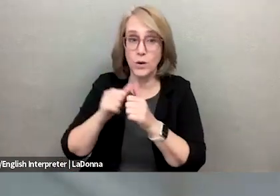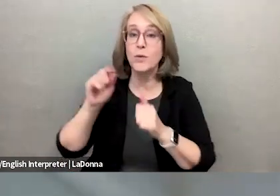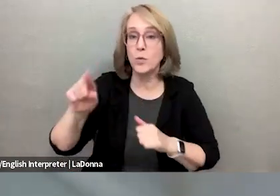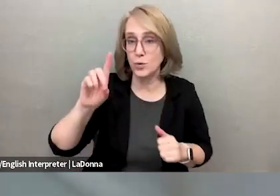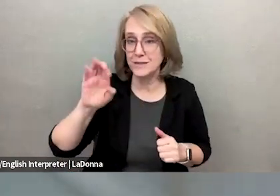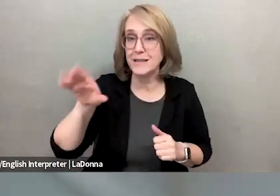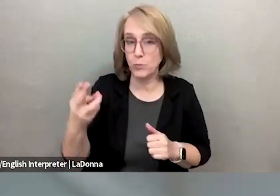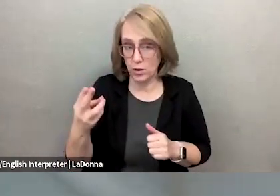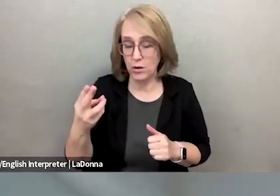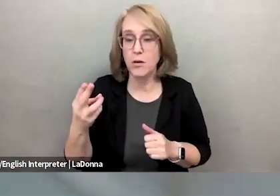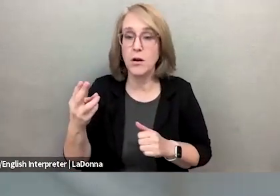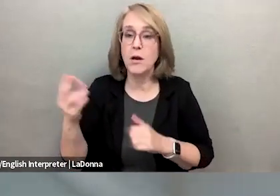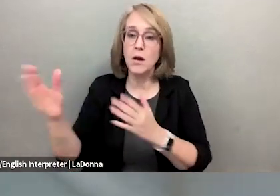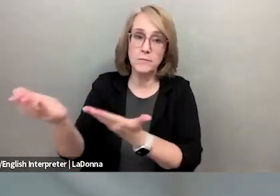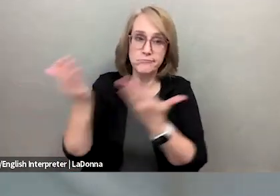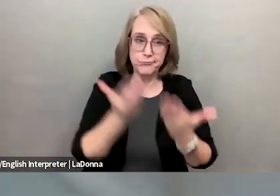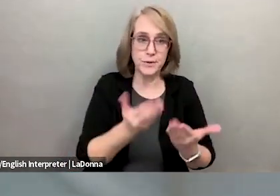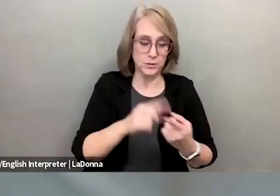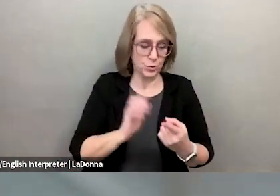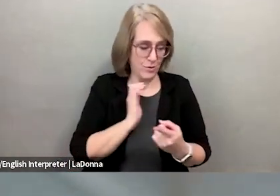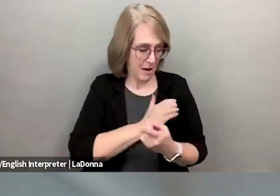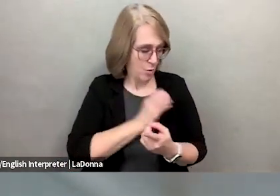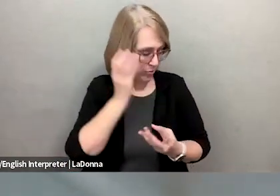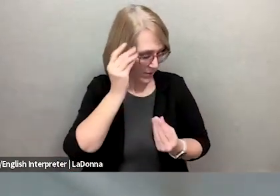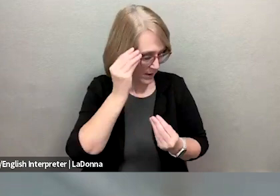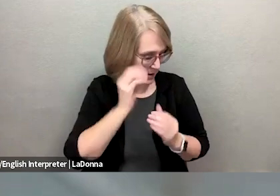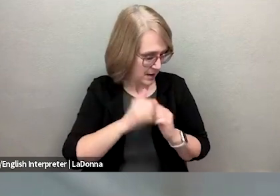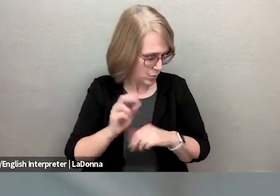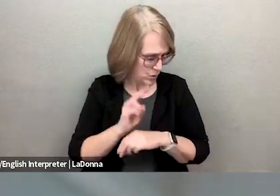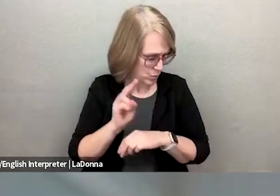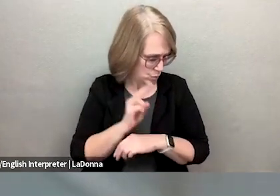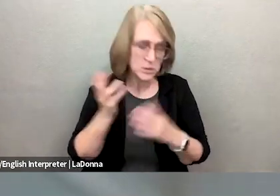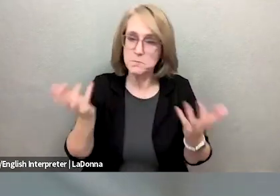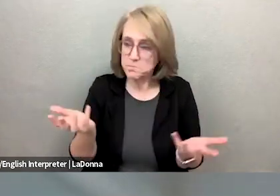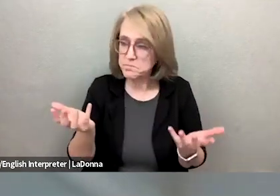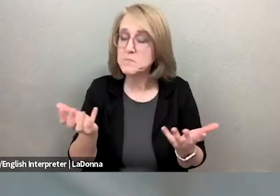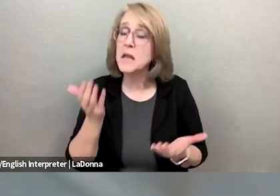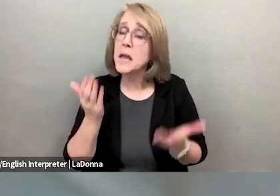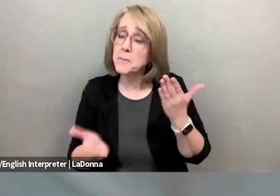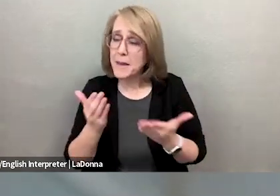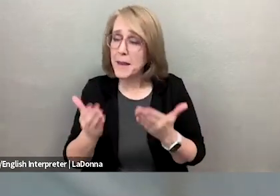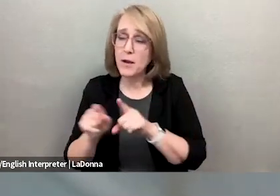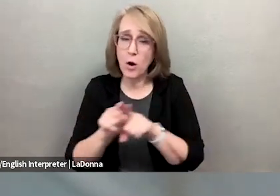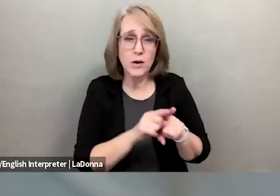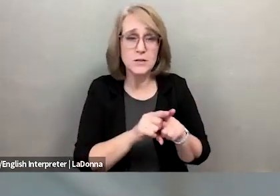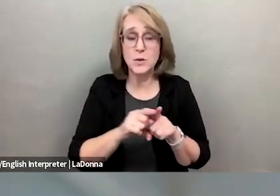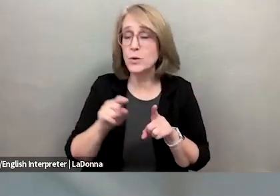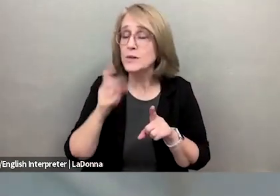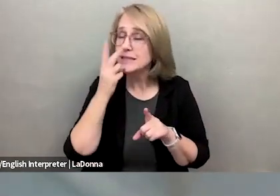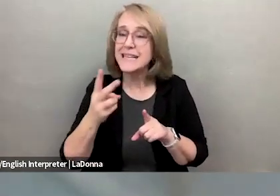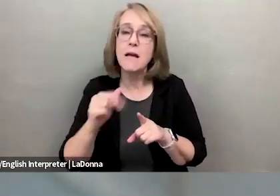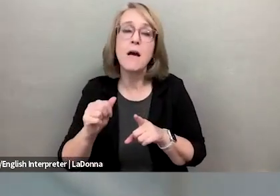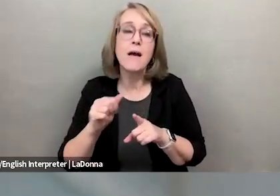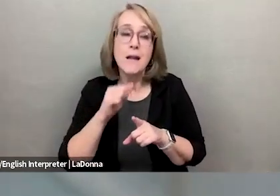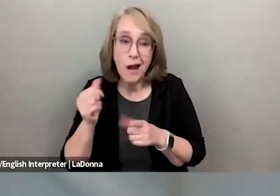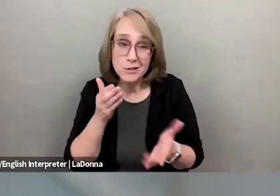about bringing that filter to our own thinking. And maybe expanding it a little bit to think about underserved areas. So thinking